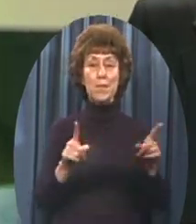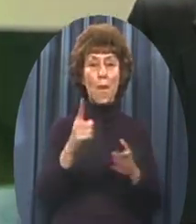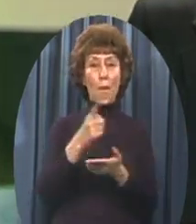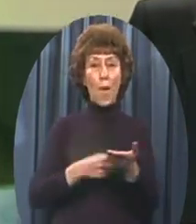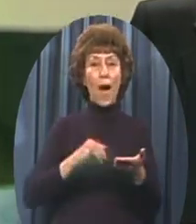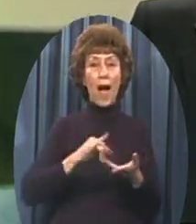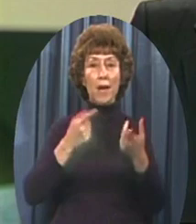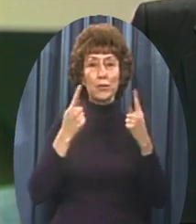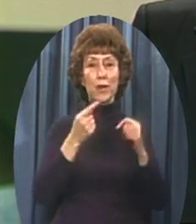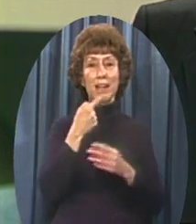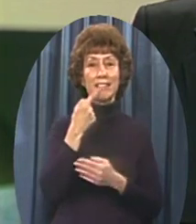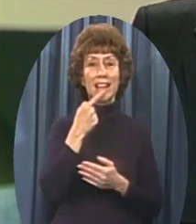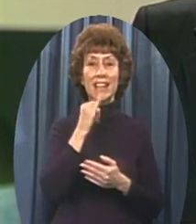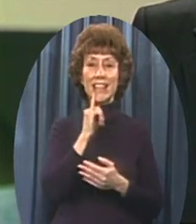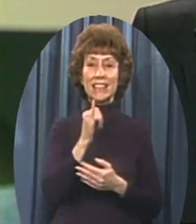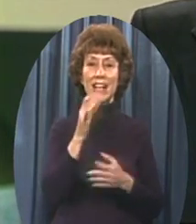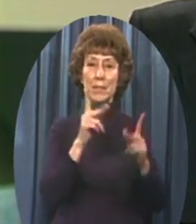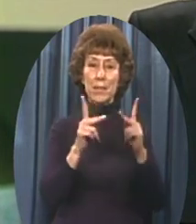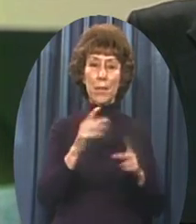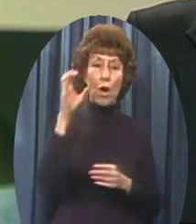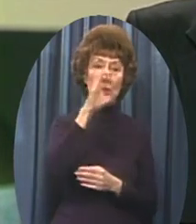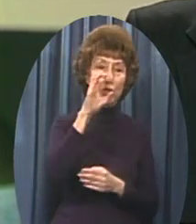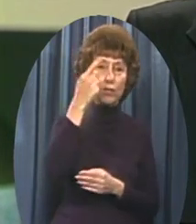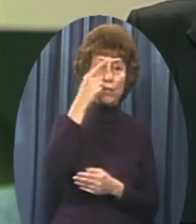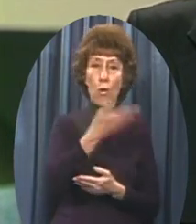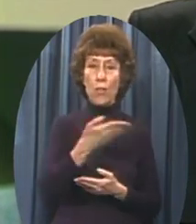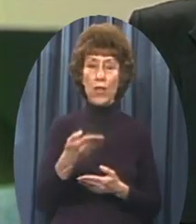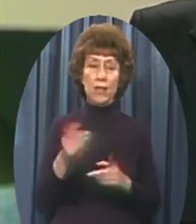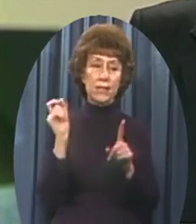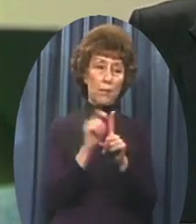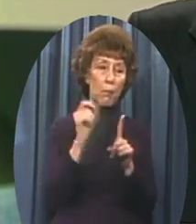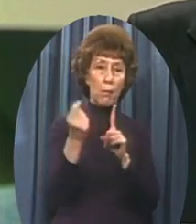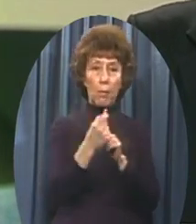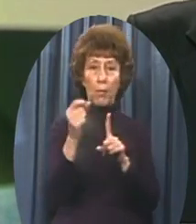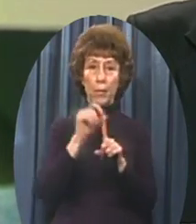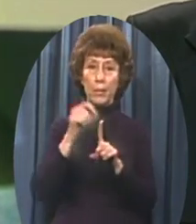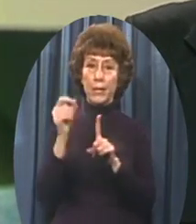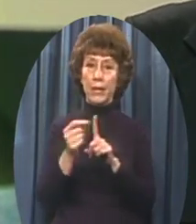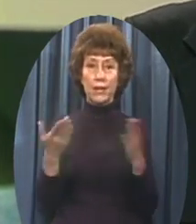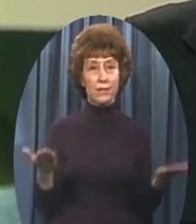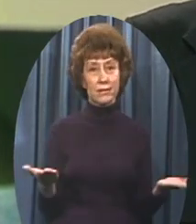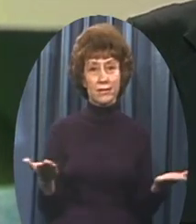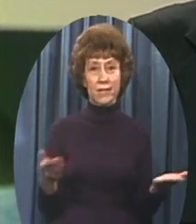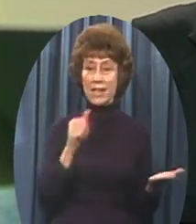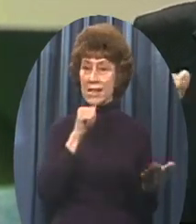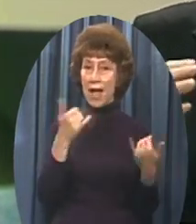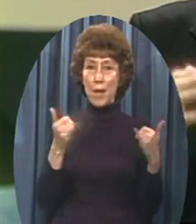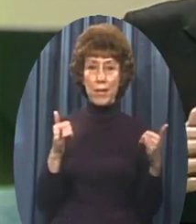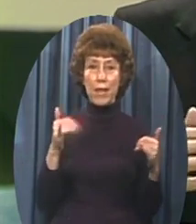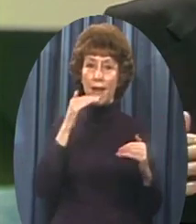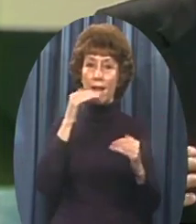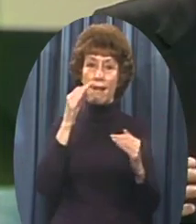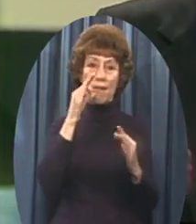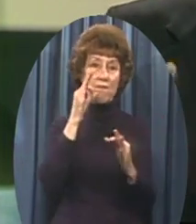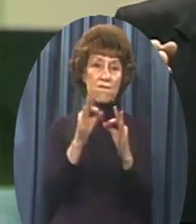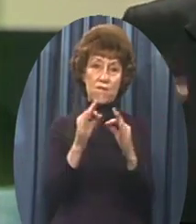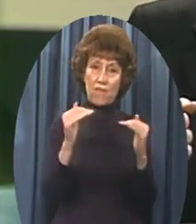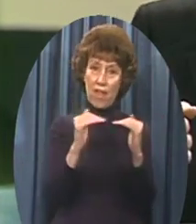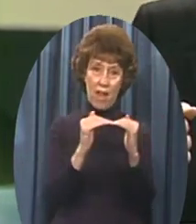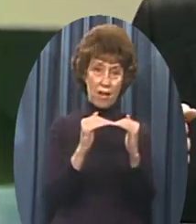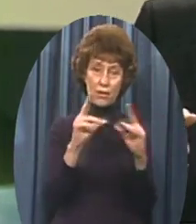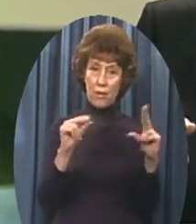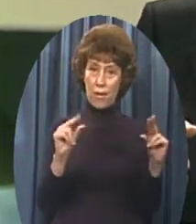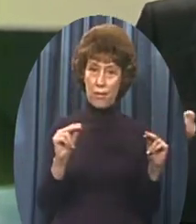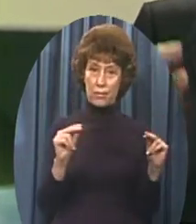you is the heat's on, and people don't play fair. We don't expect them to play fair. We do expect to keep ourselves right and